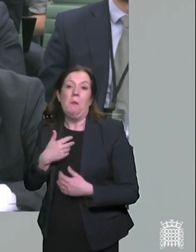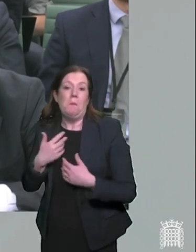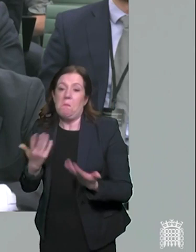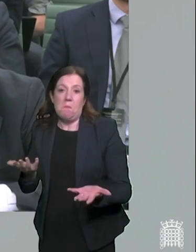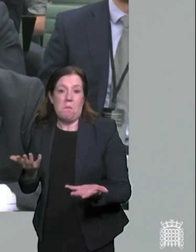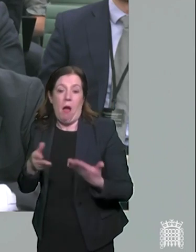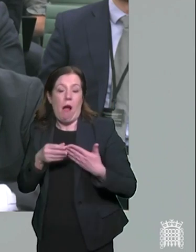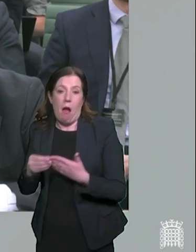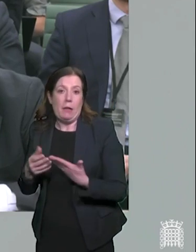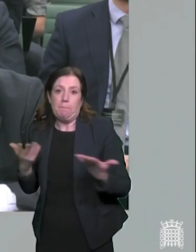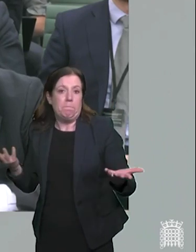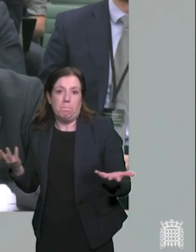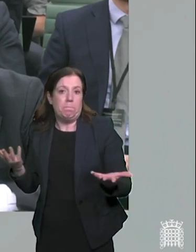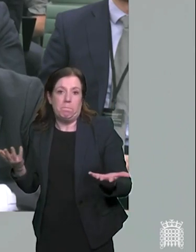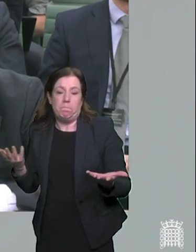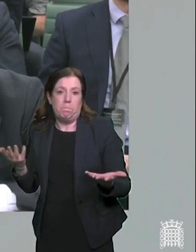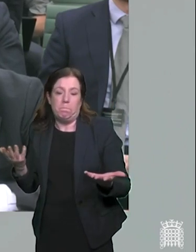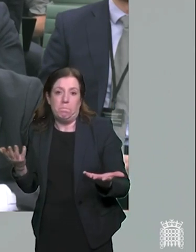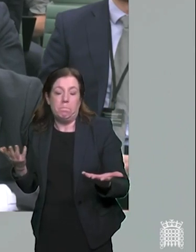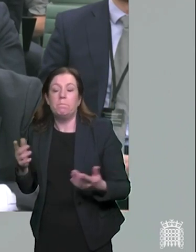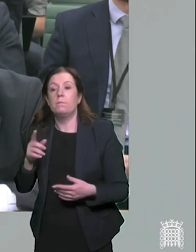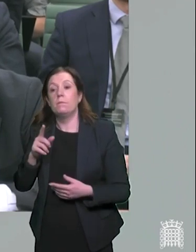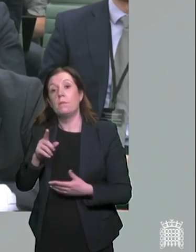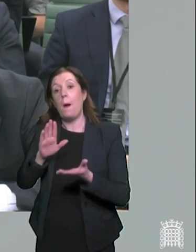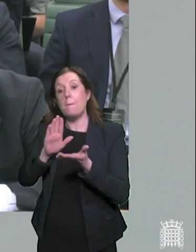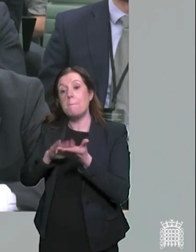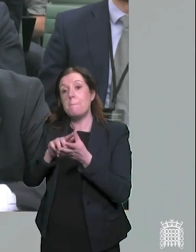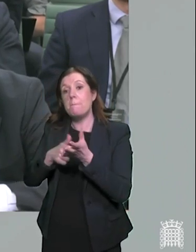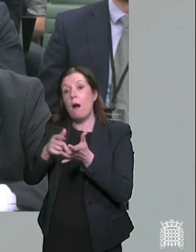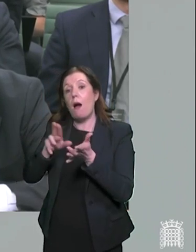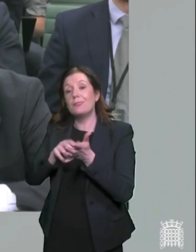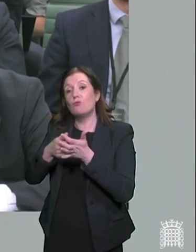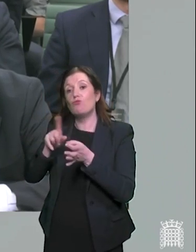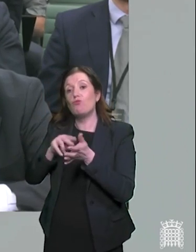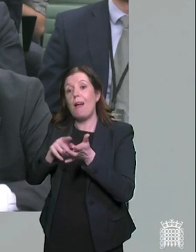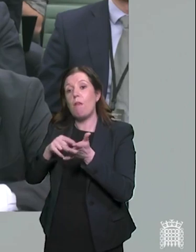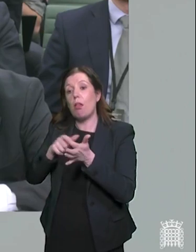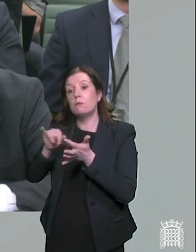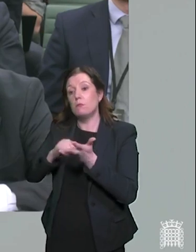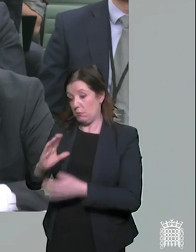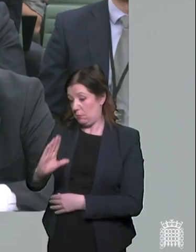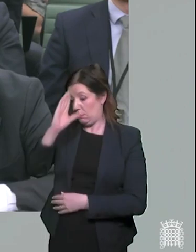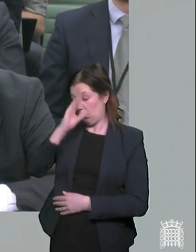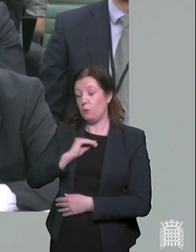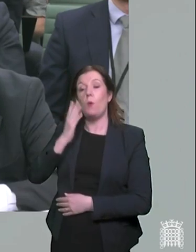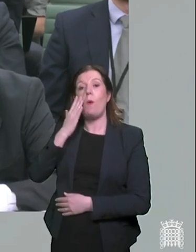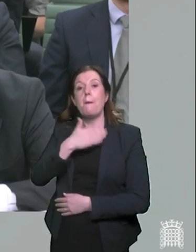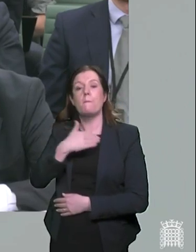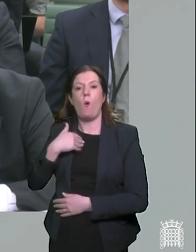the guidance. But until Martin Reynolds made his point to me on the morning of the